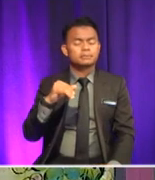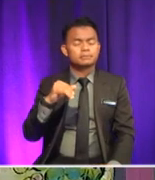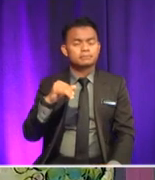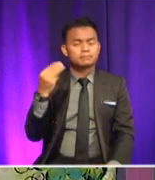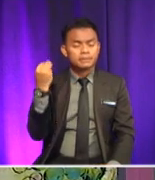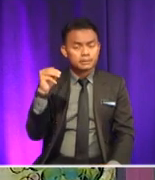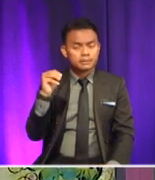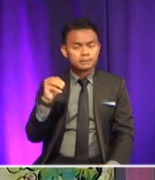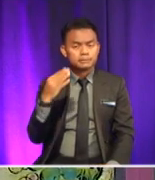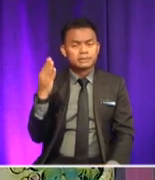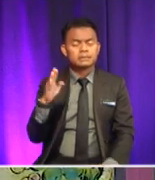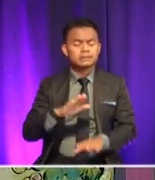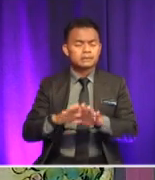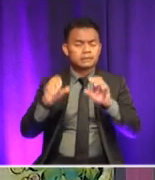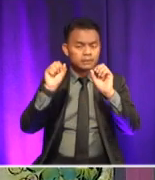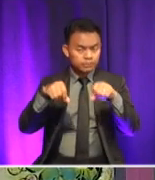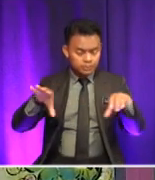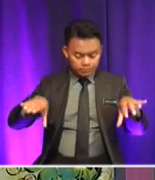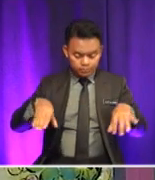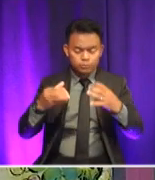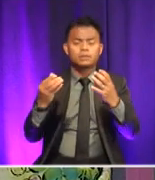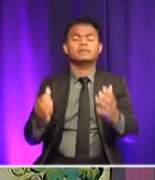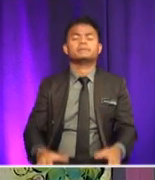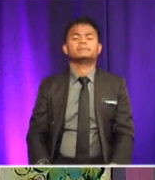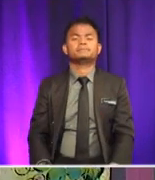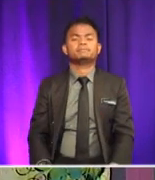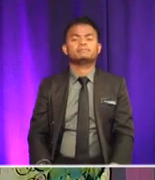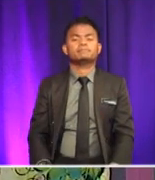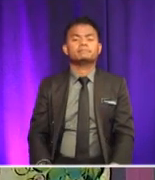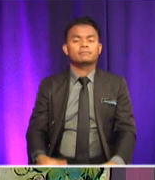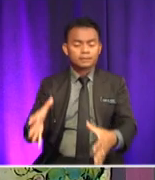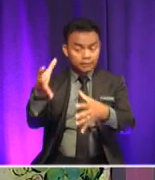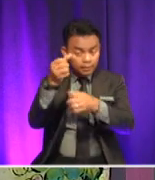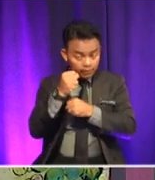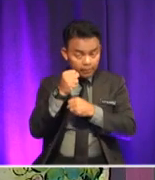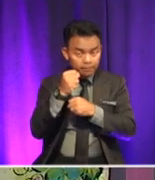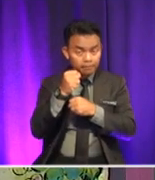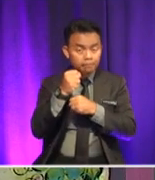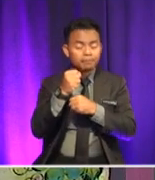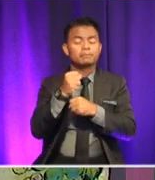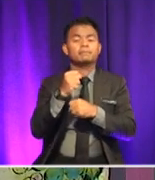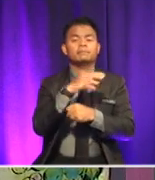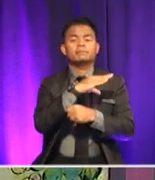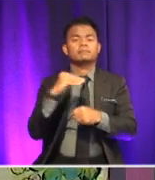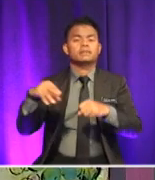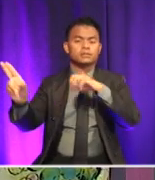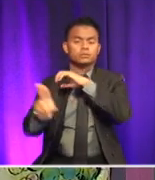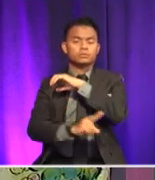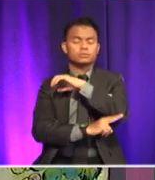what they did was, the chief rooster kidnapped them, punished them under the submarine, and